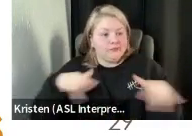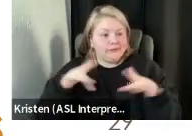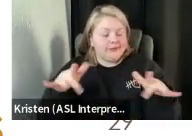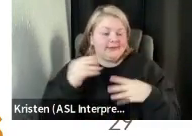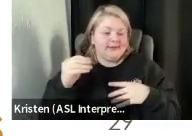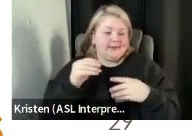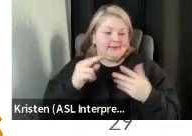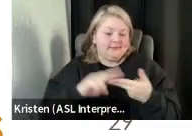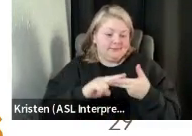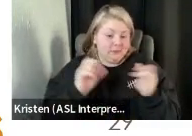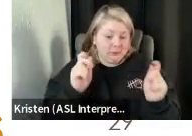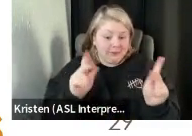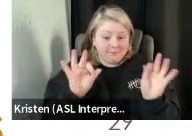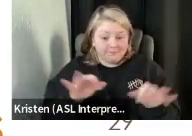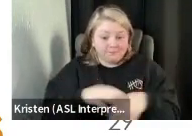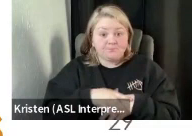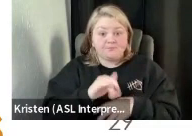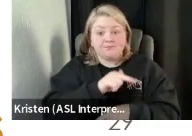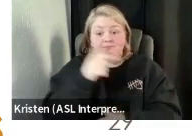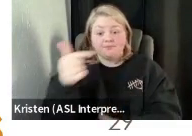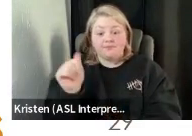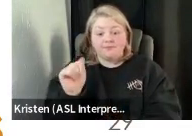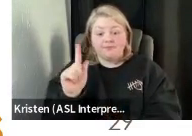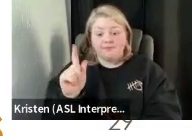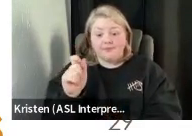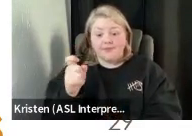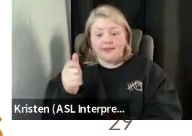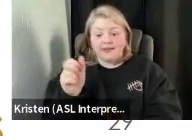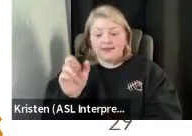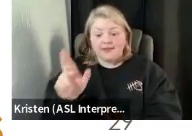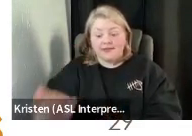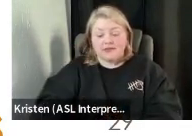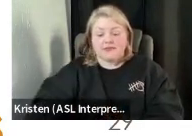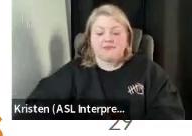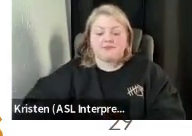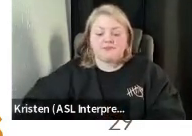And so I will, Alexander, please ask your question.